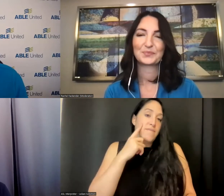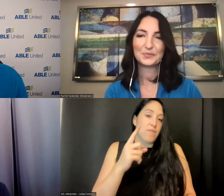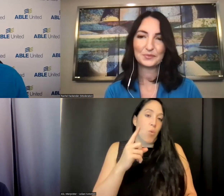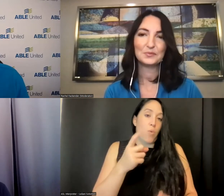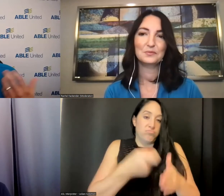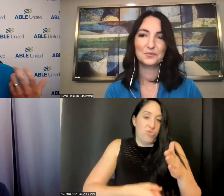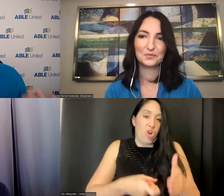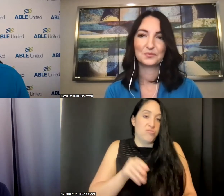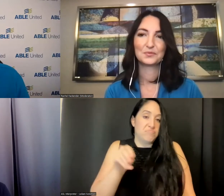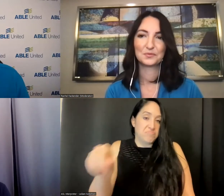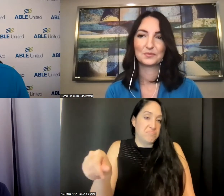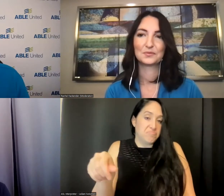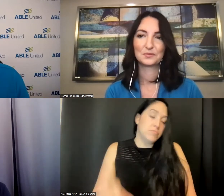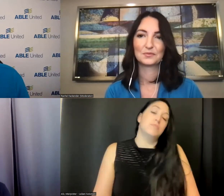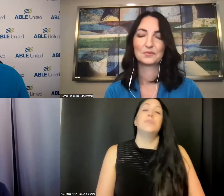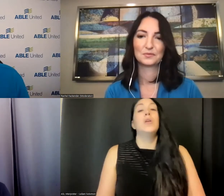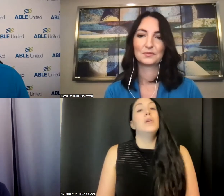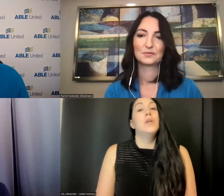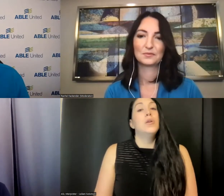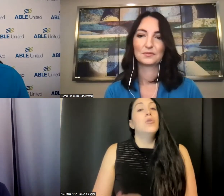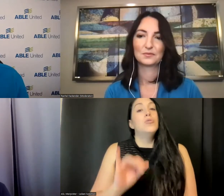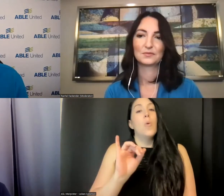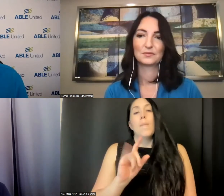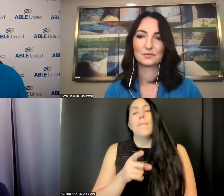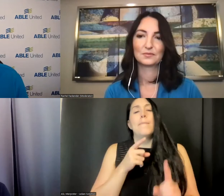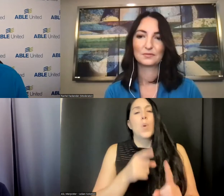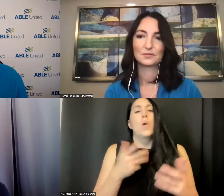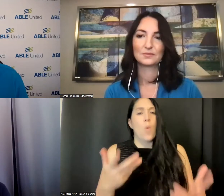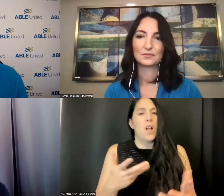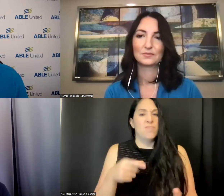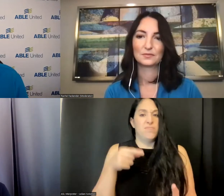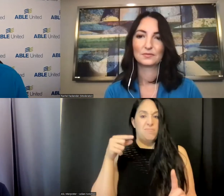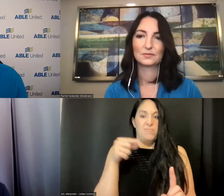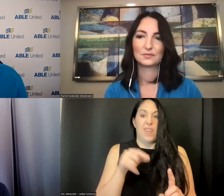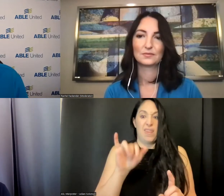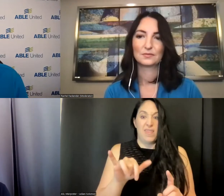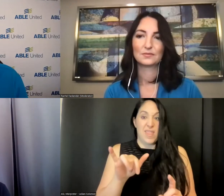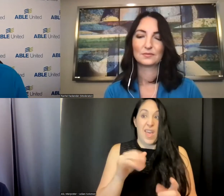is it for the individual with a disability, and is it going to help